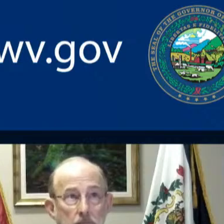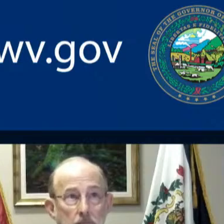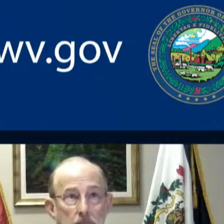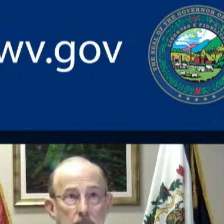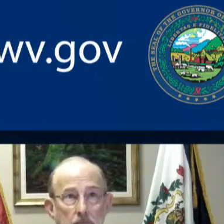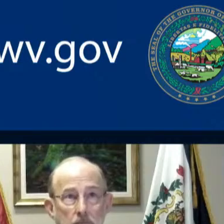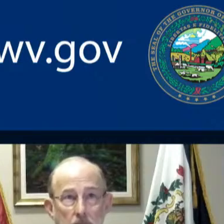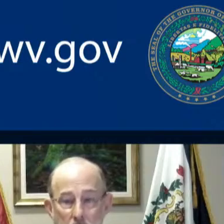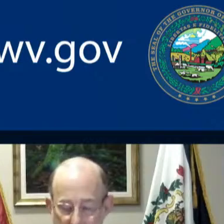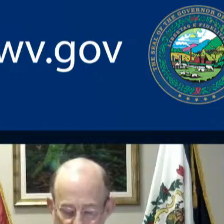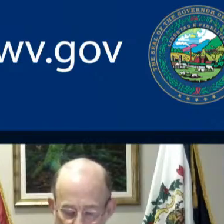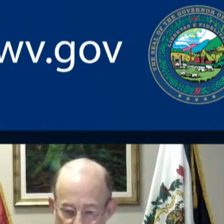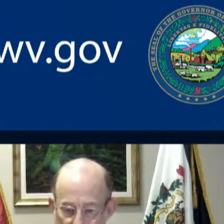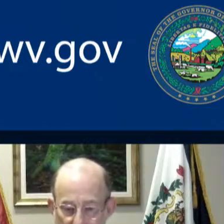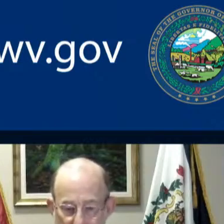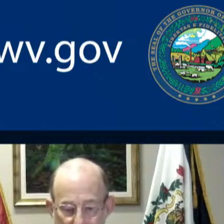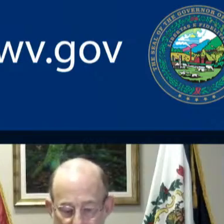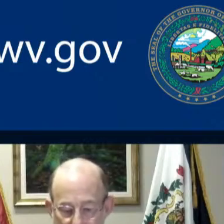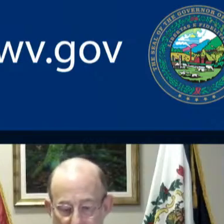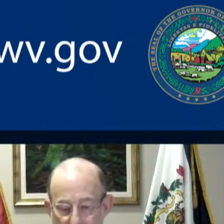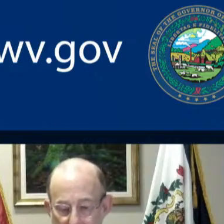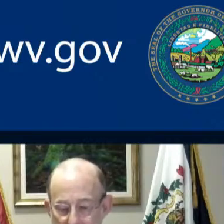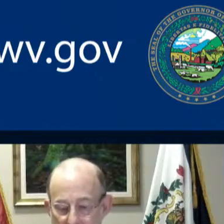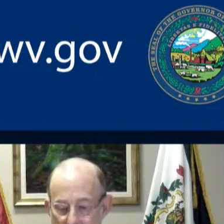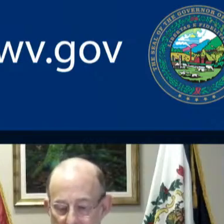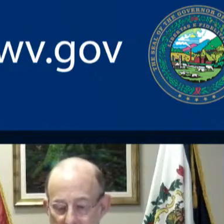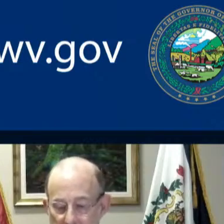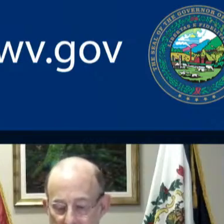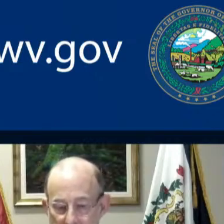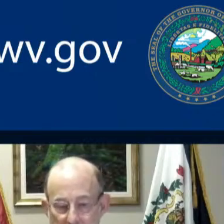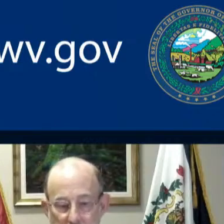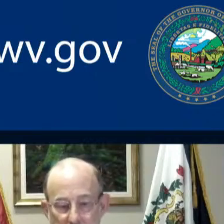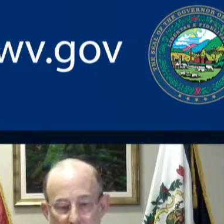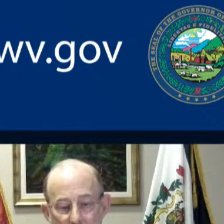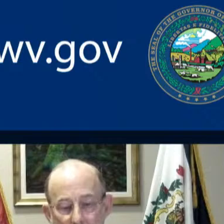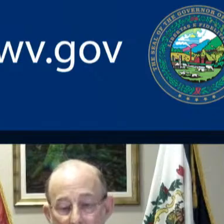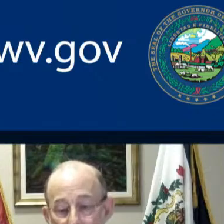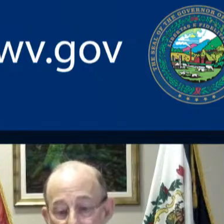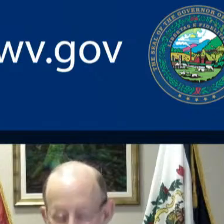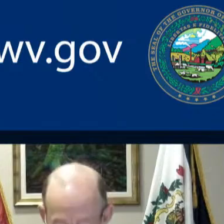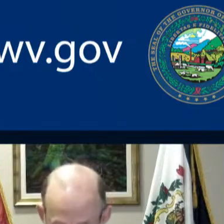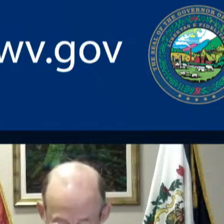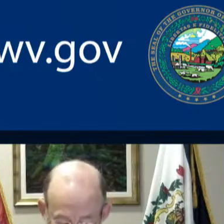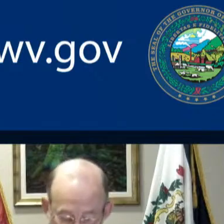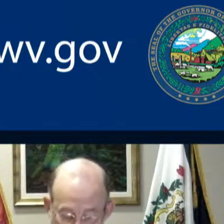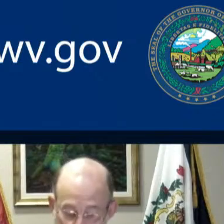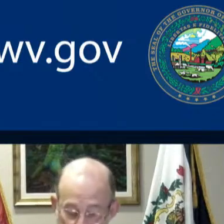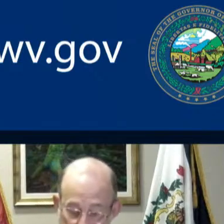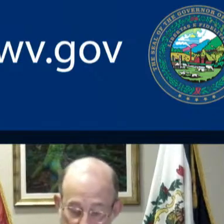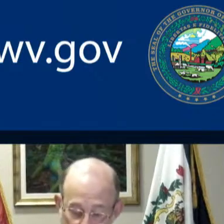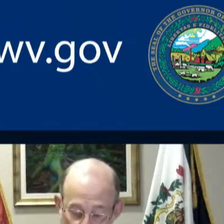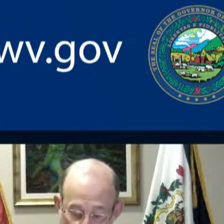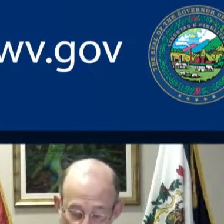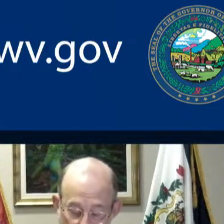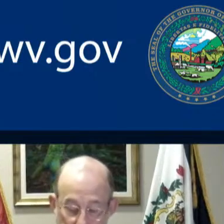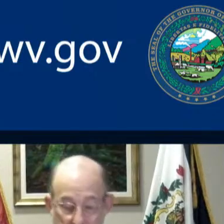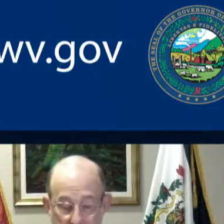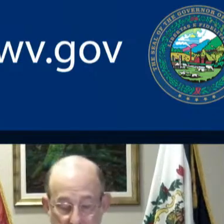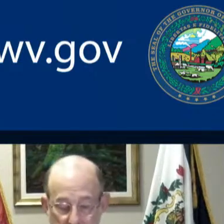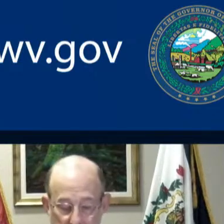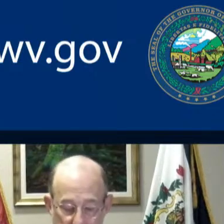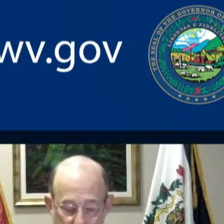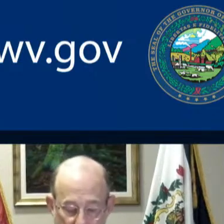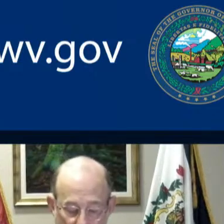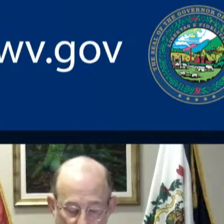nursing home outbreaks in Fayette and Raleigh counties. Do we know yet whether these deaths are breakthrough cases and or the